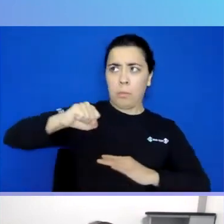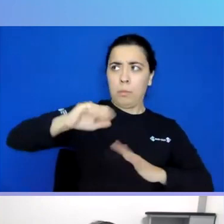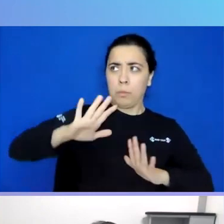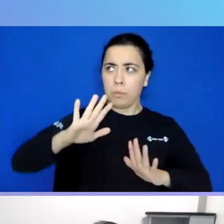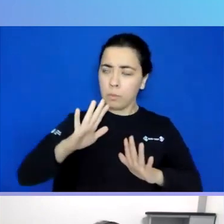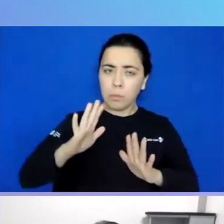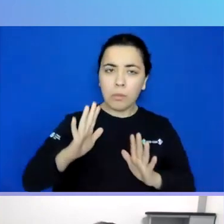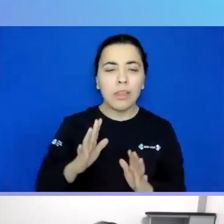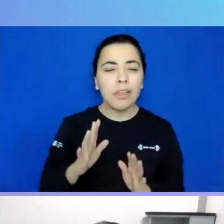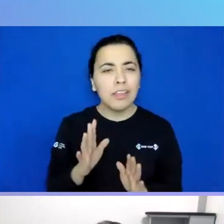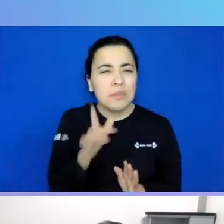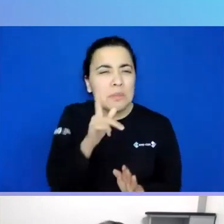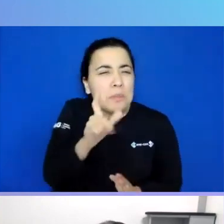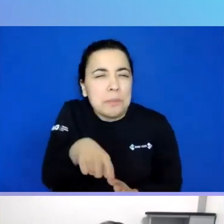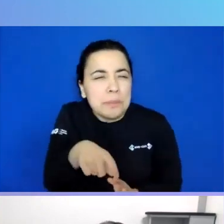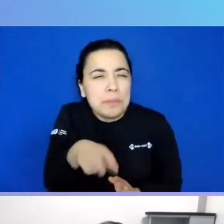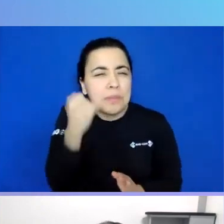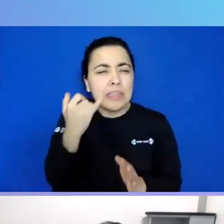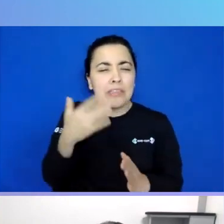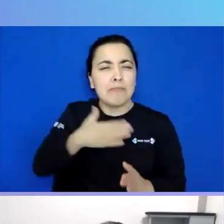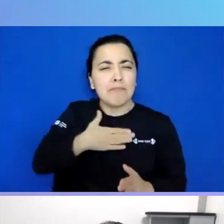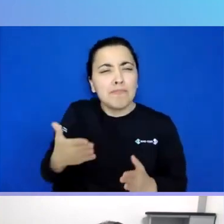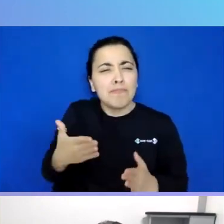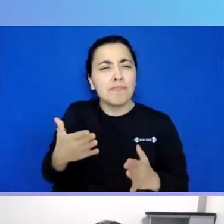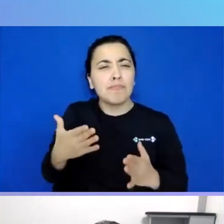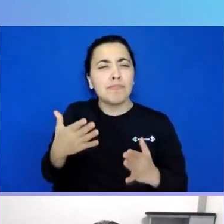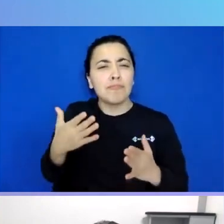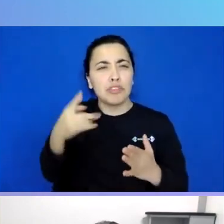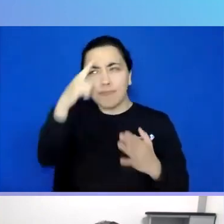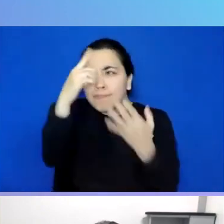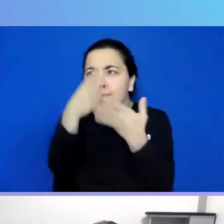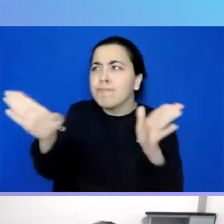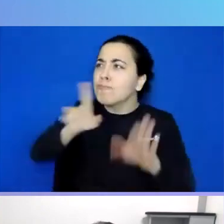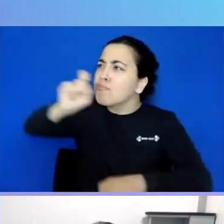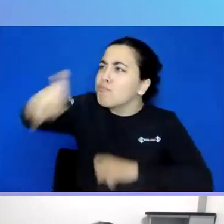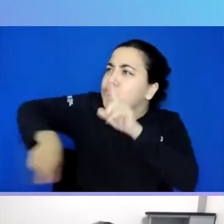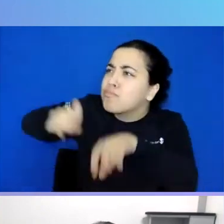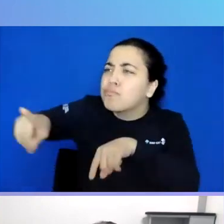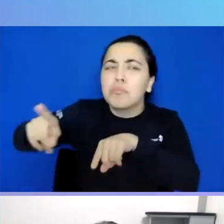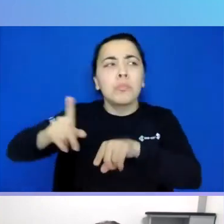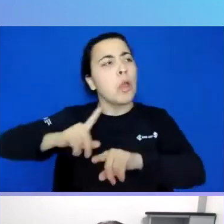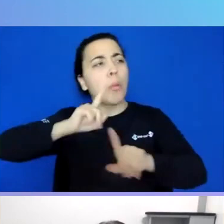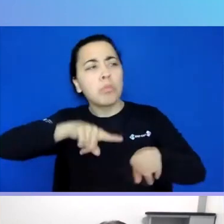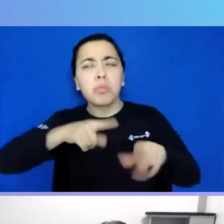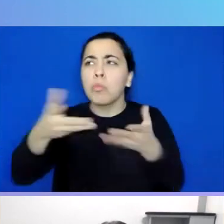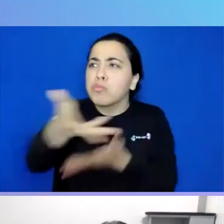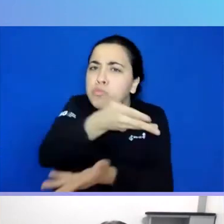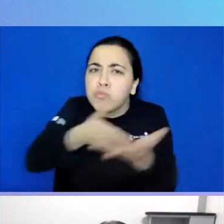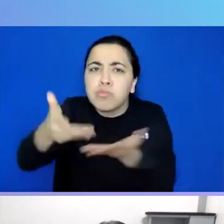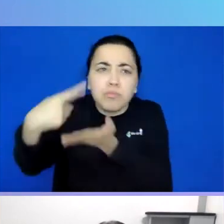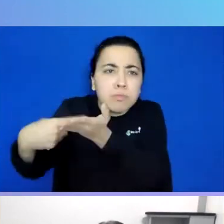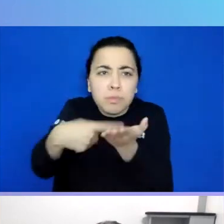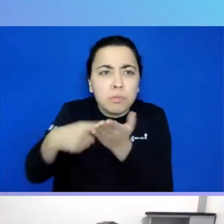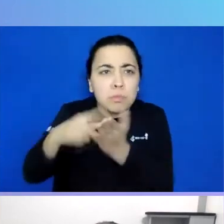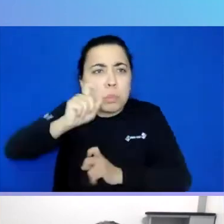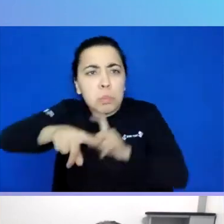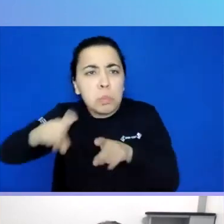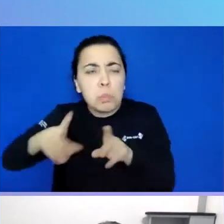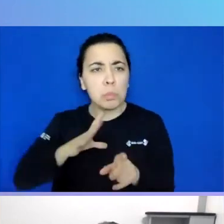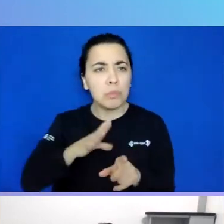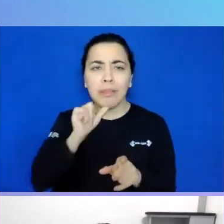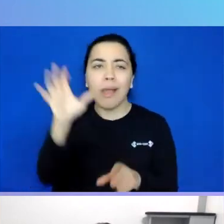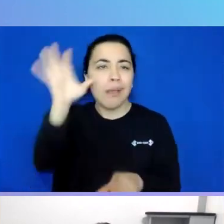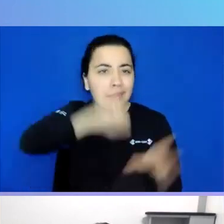we ask questions, all of us ask questions and don't just guess at things, it helps us establish our roles